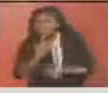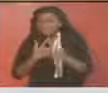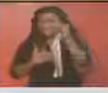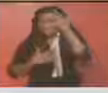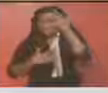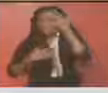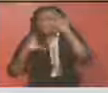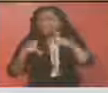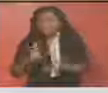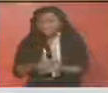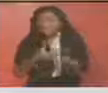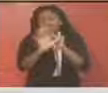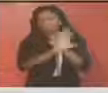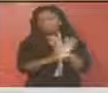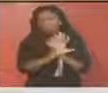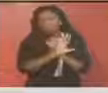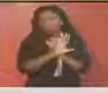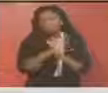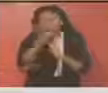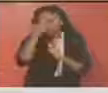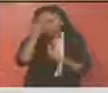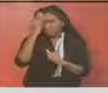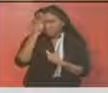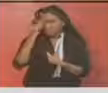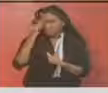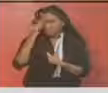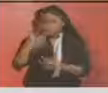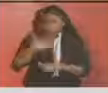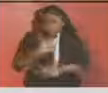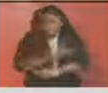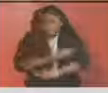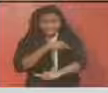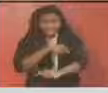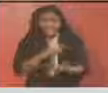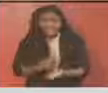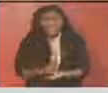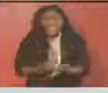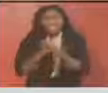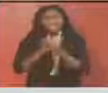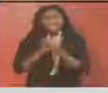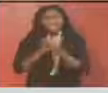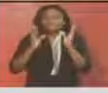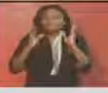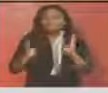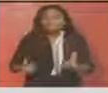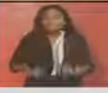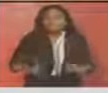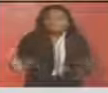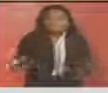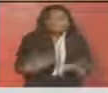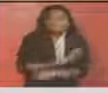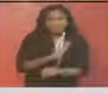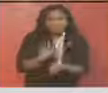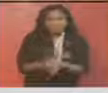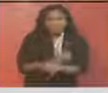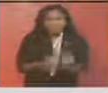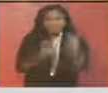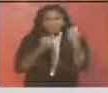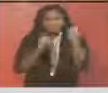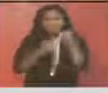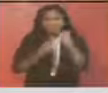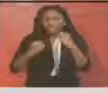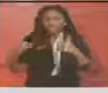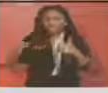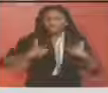is because the immune response that they elicit is a broad immune response involving a range of antibodies